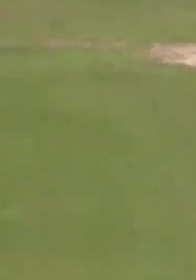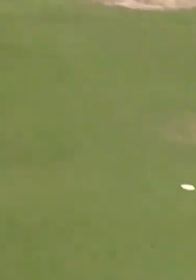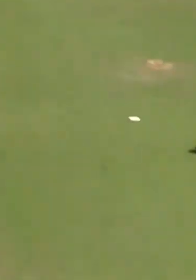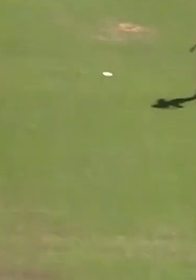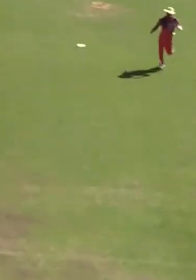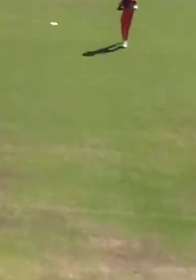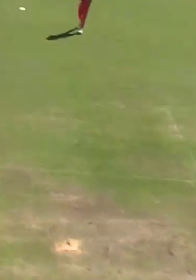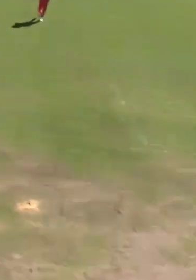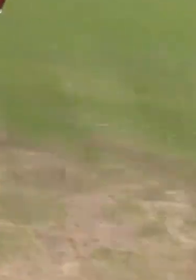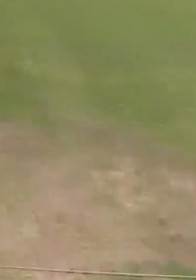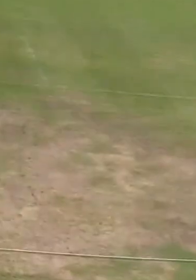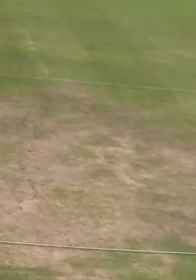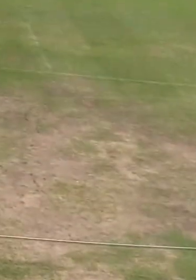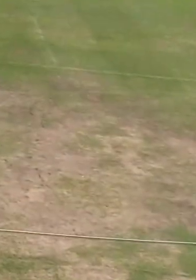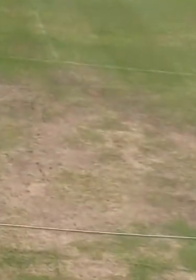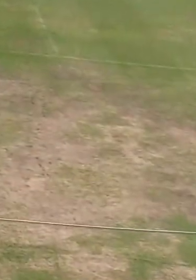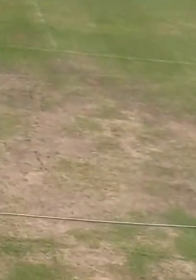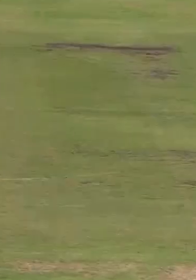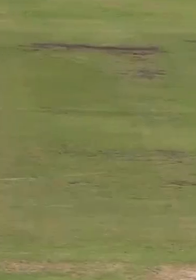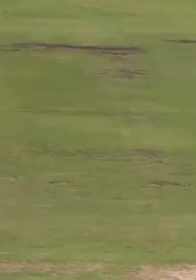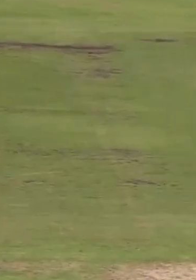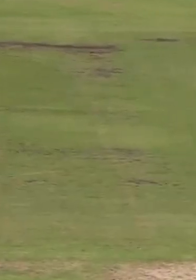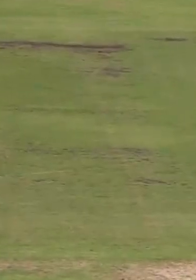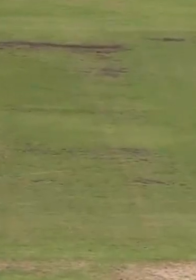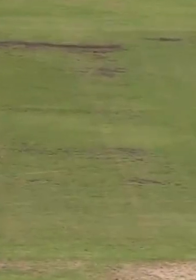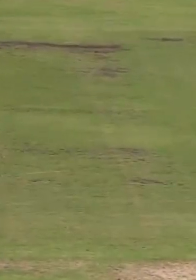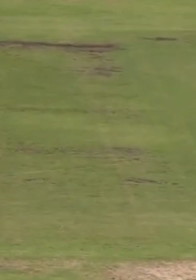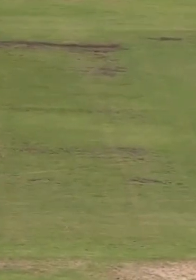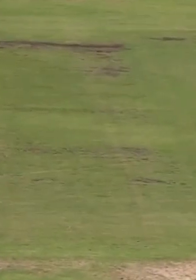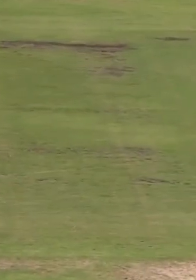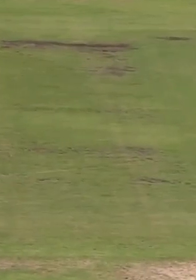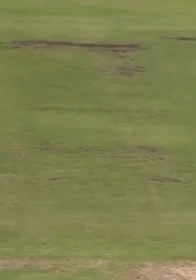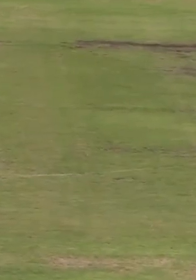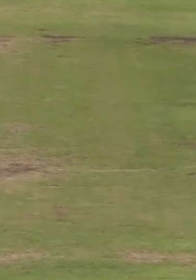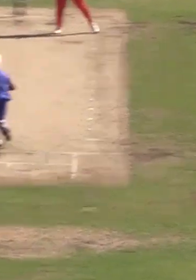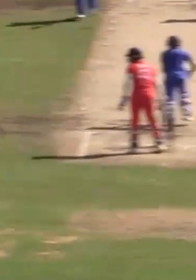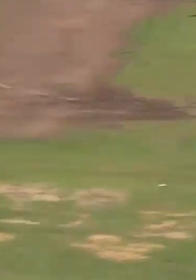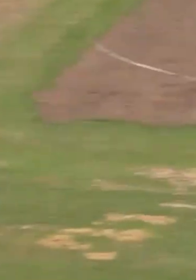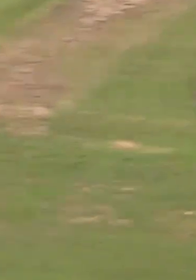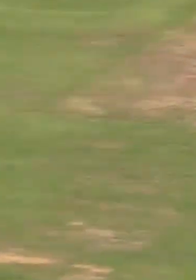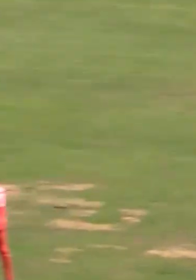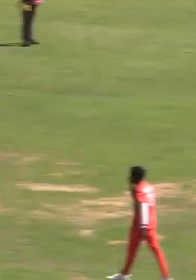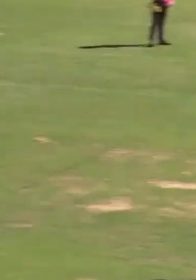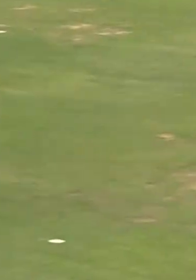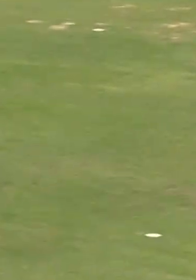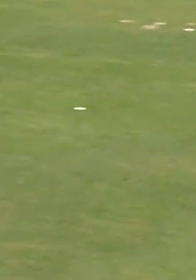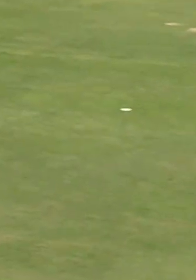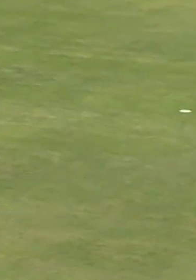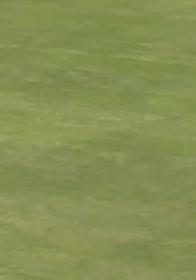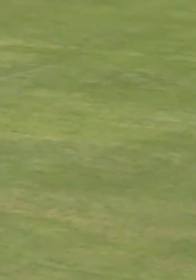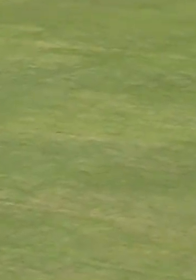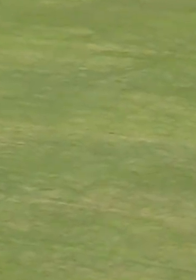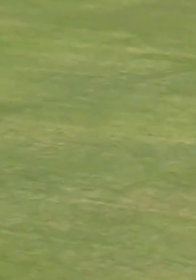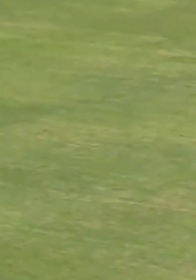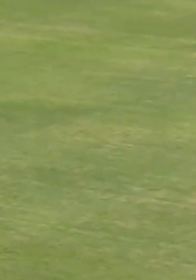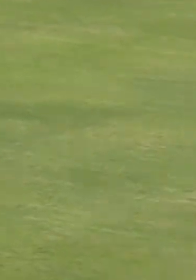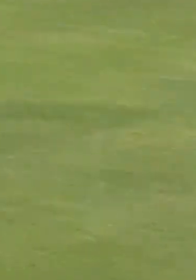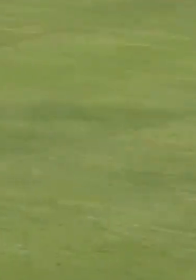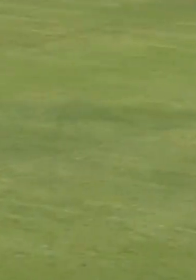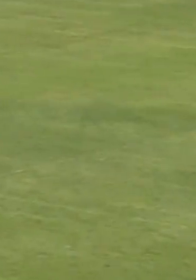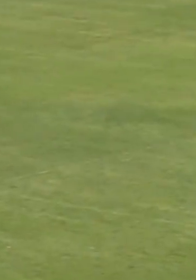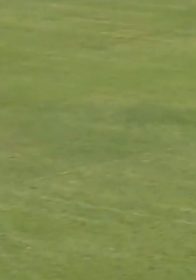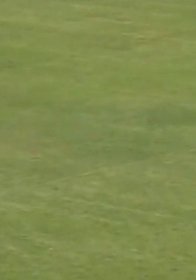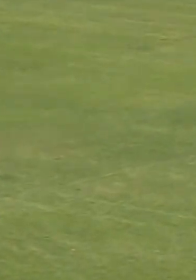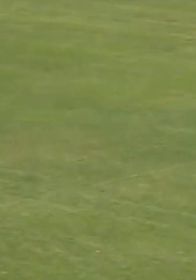the ground, that's 4. Jilts was a man on a mission. Not much power, but gets it to the fence.